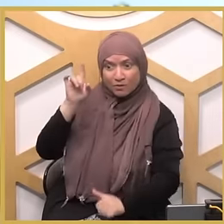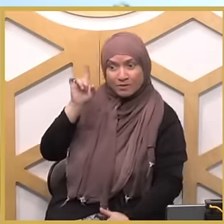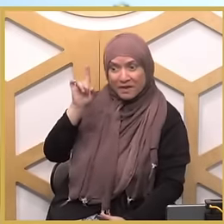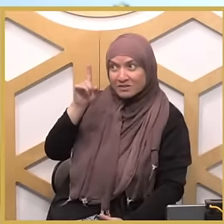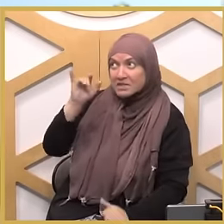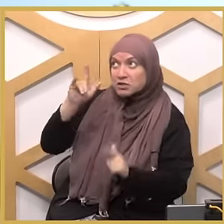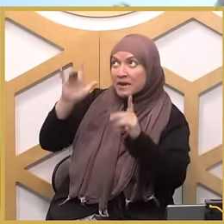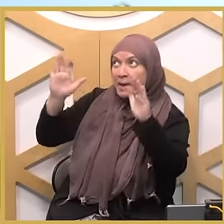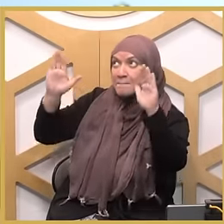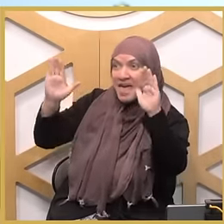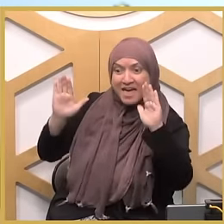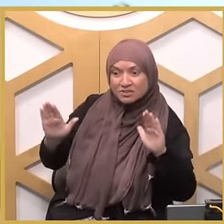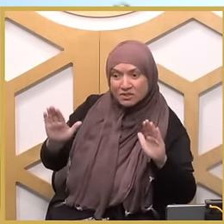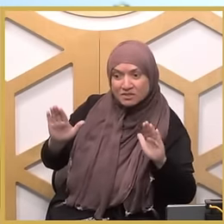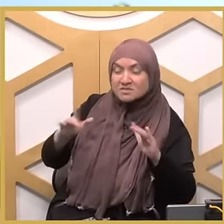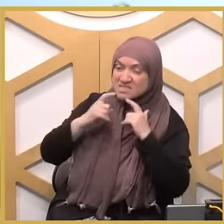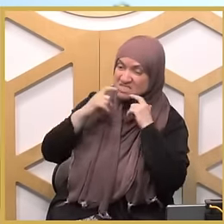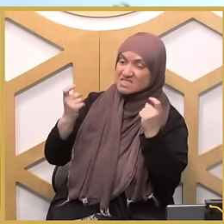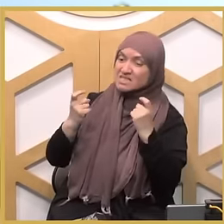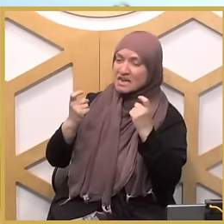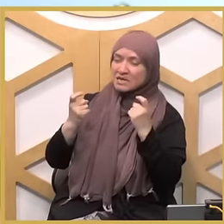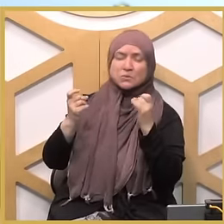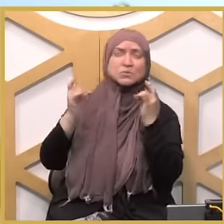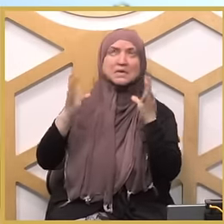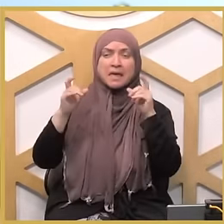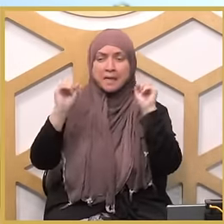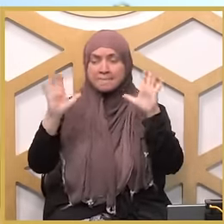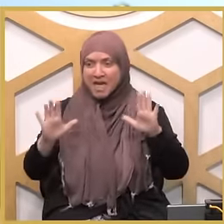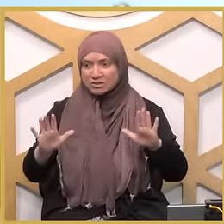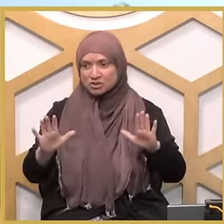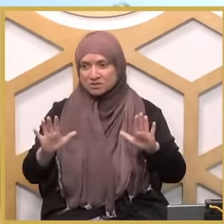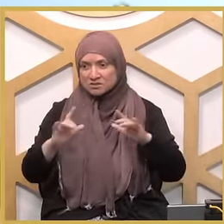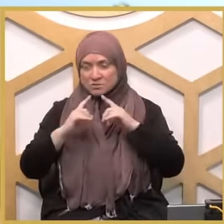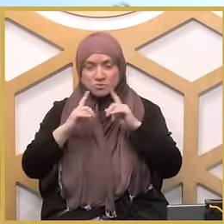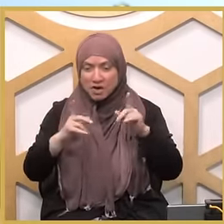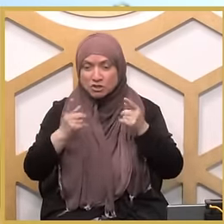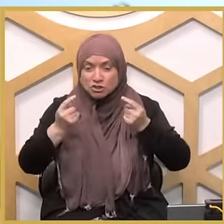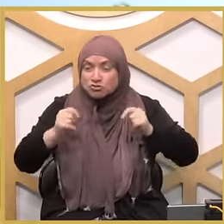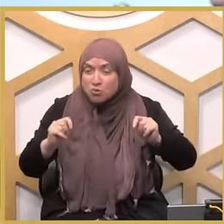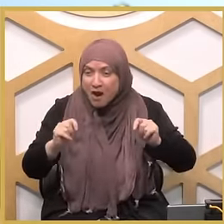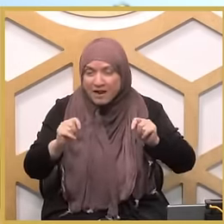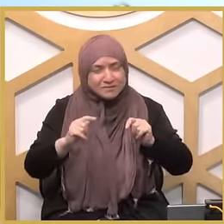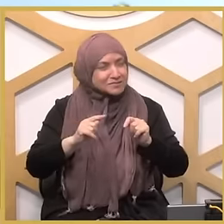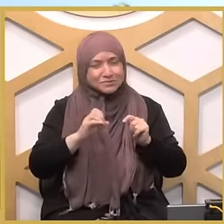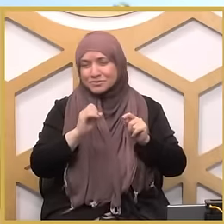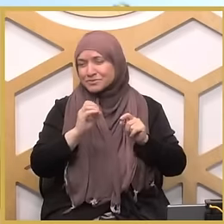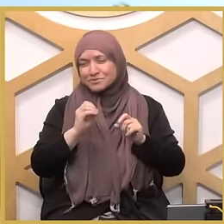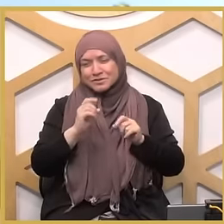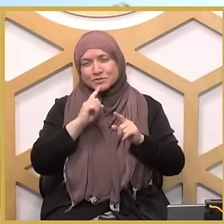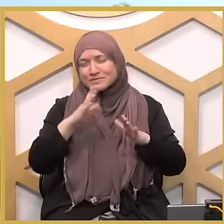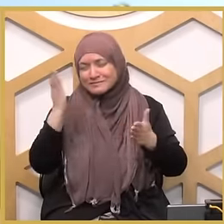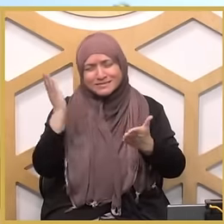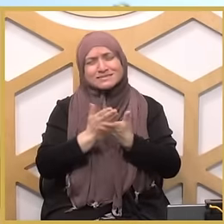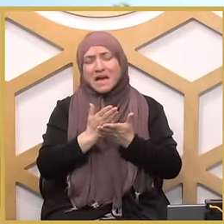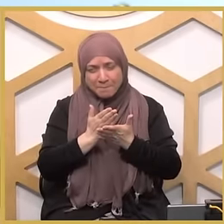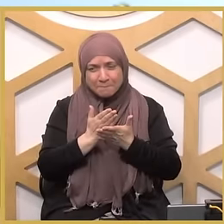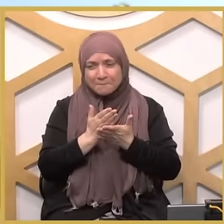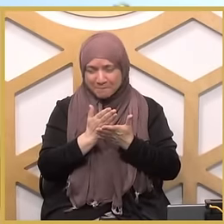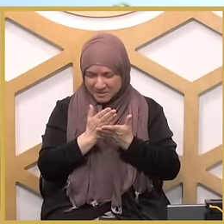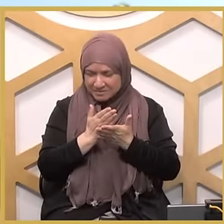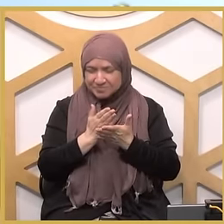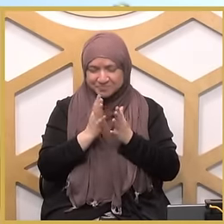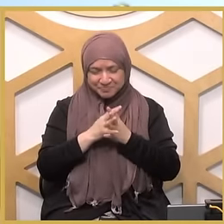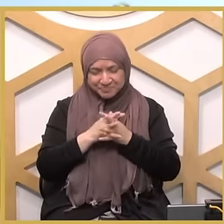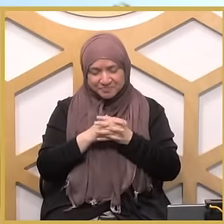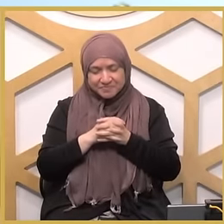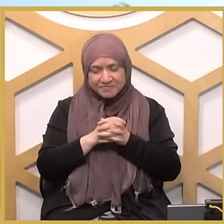person who intentionally forgets Allah subhanahu wa ta'ala. You tried, you can't do those things unless you try to forget Allah subhanahu wa